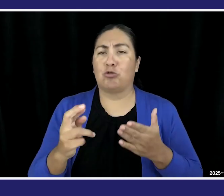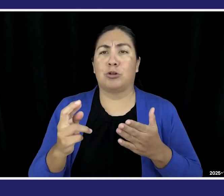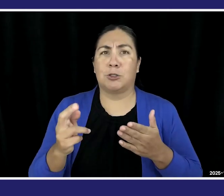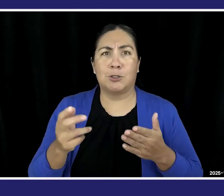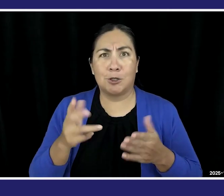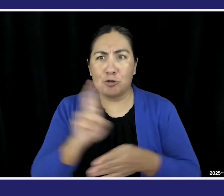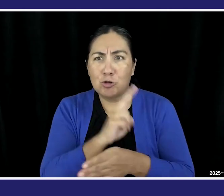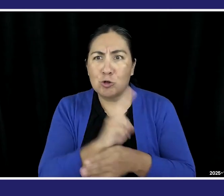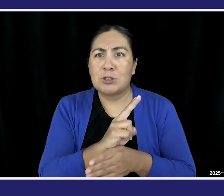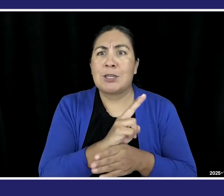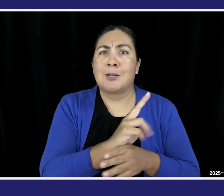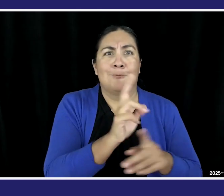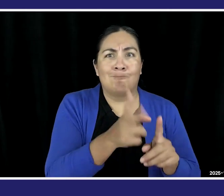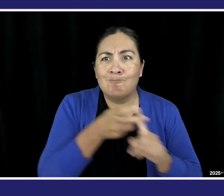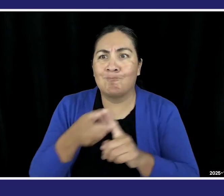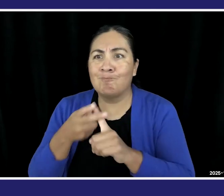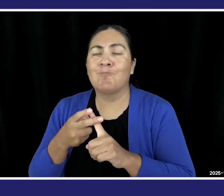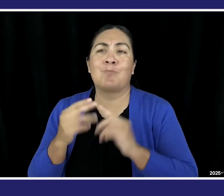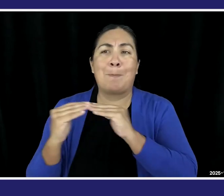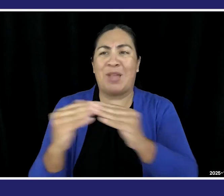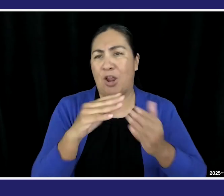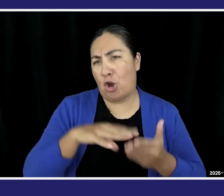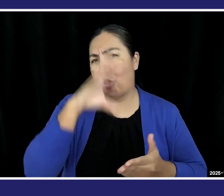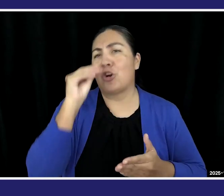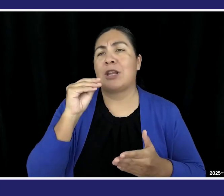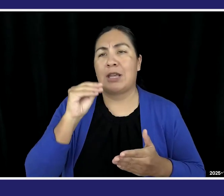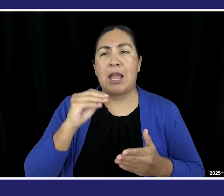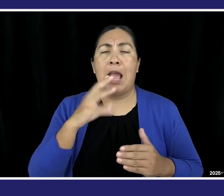possible. Next slide, please.